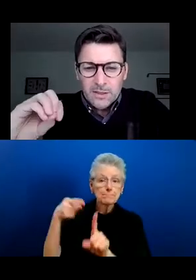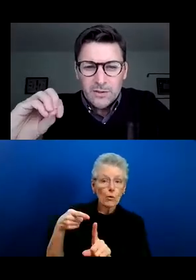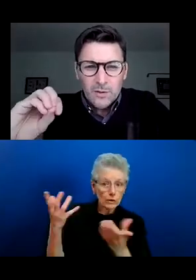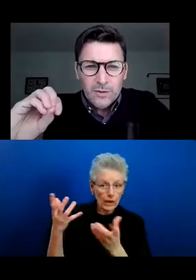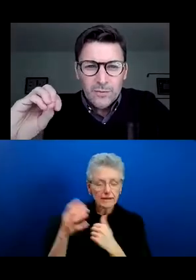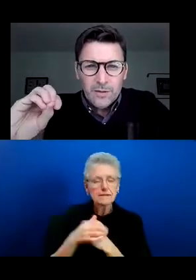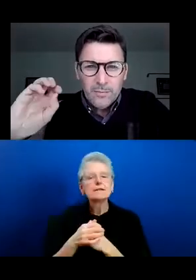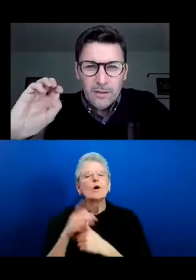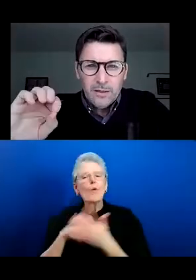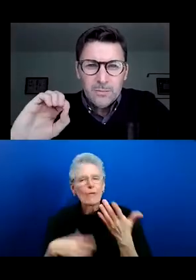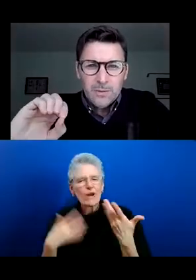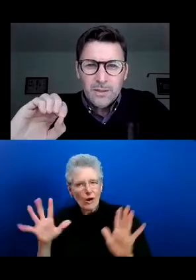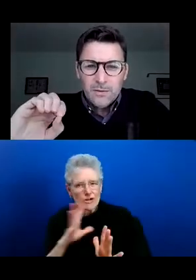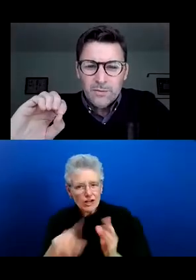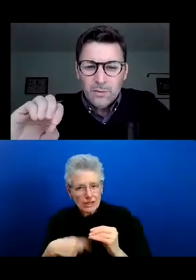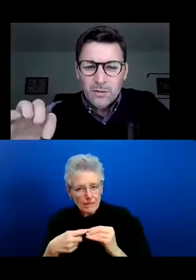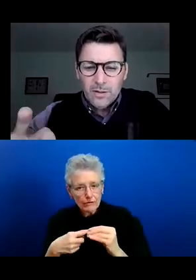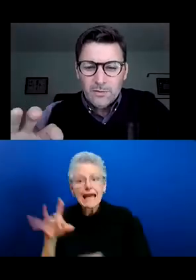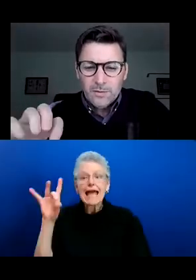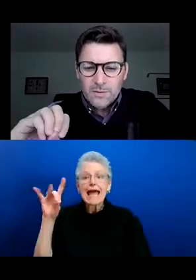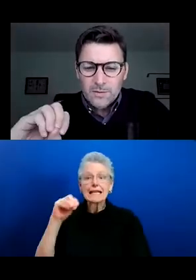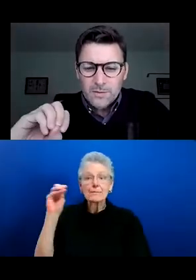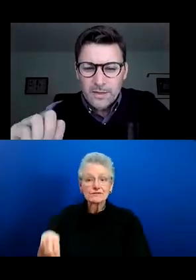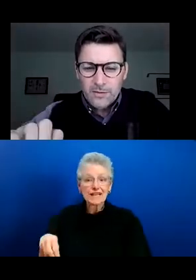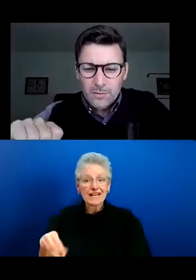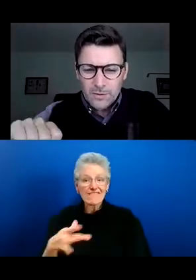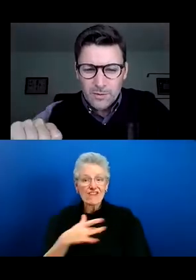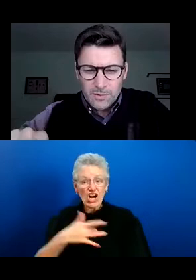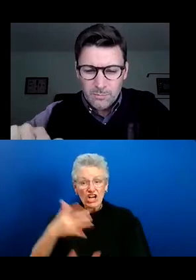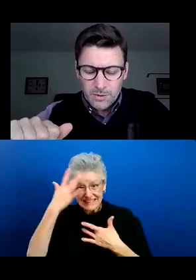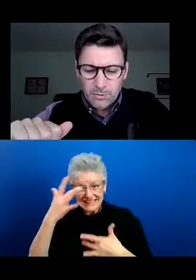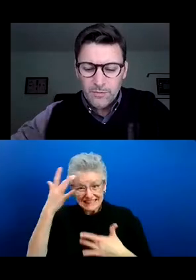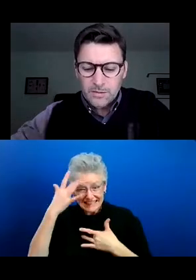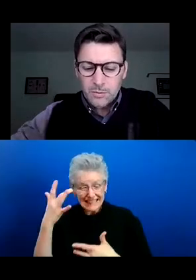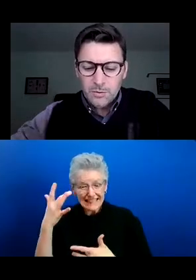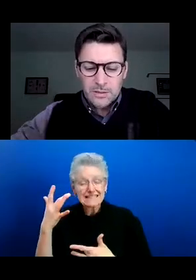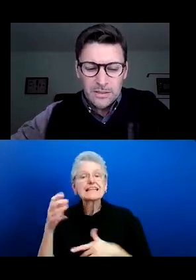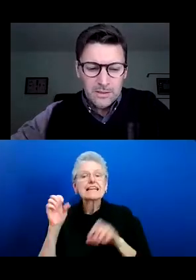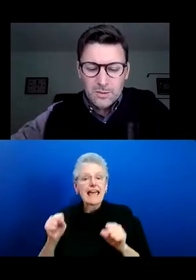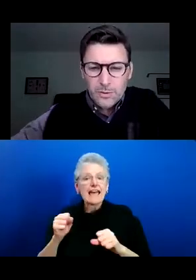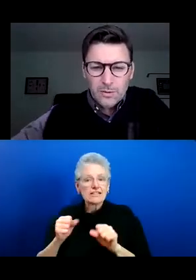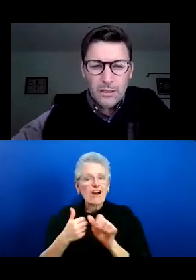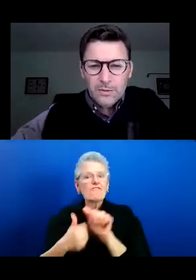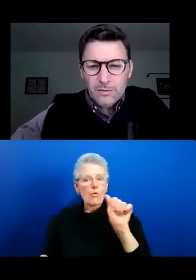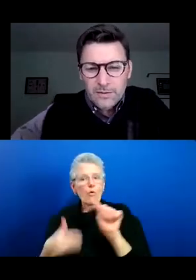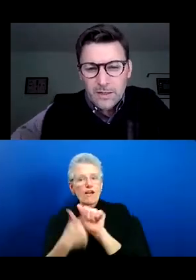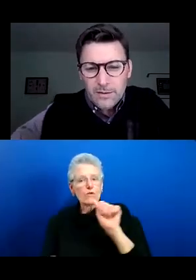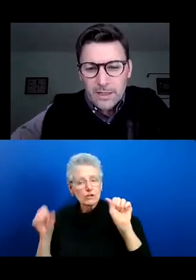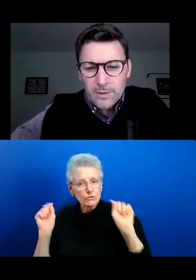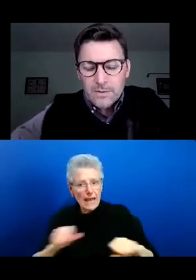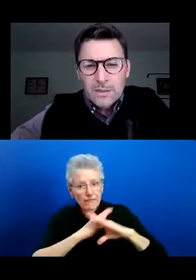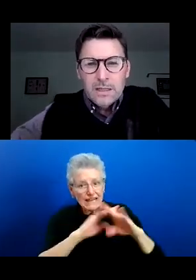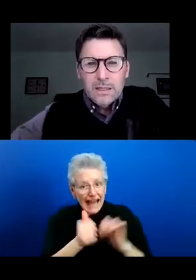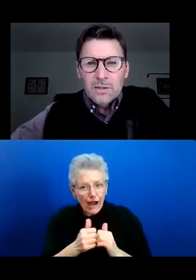about. If you think about 80% of coronary artery disease or atherosclerosis being preventable, it's really about your